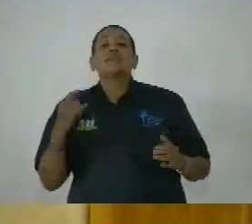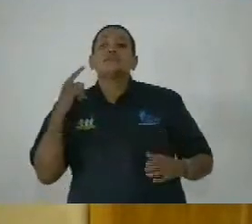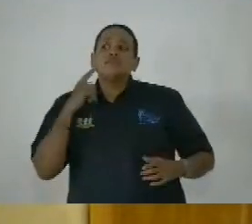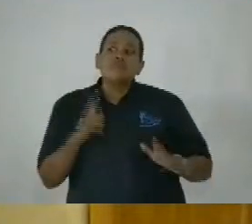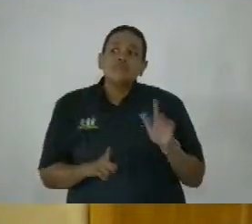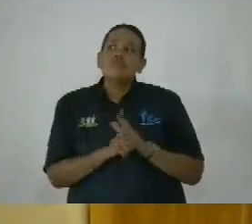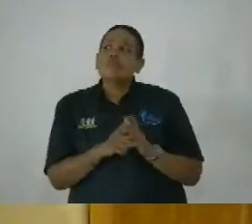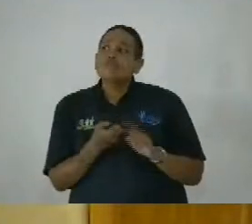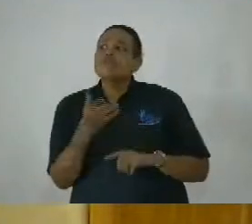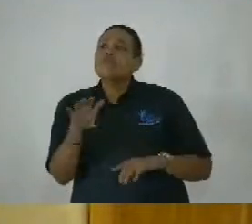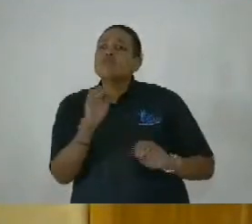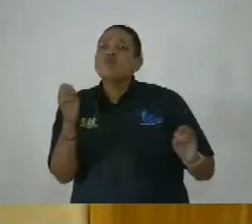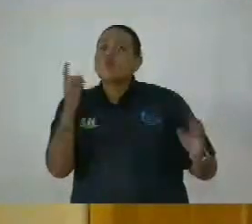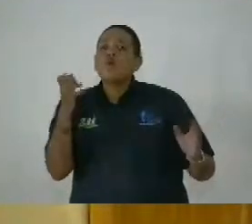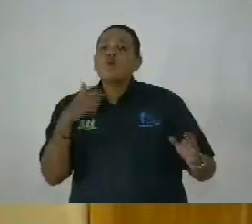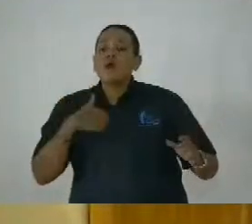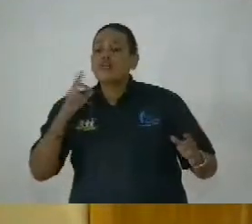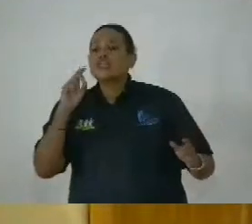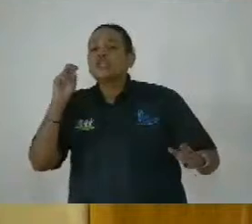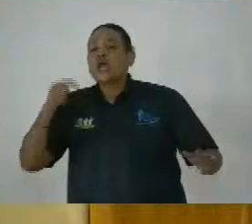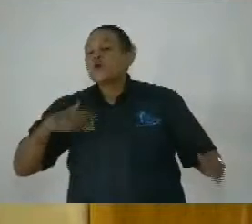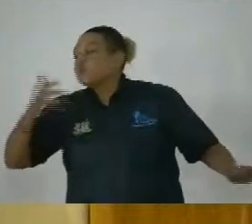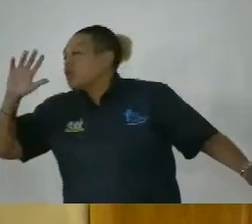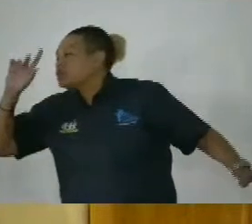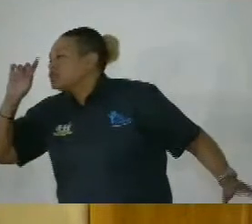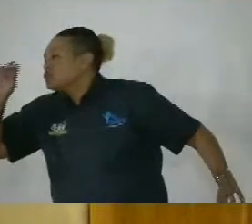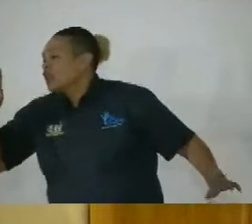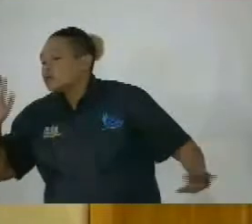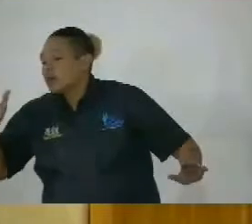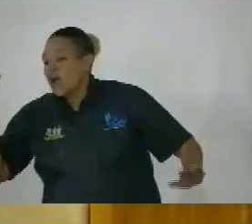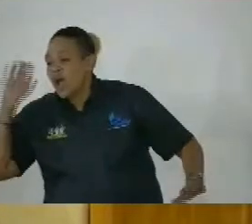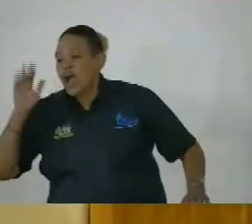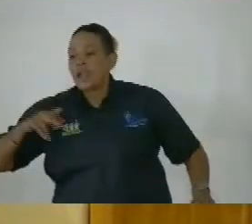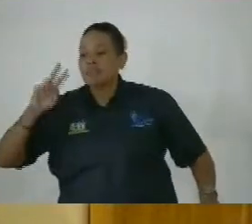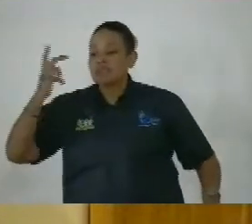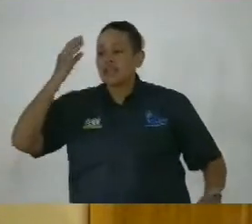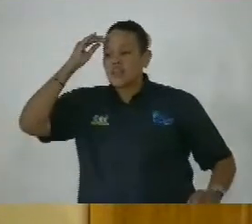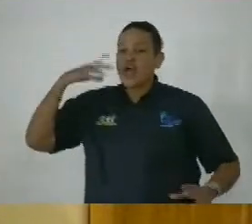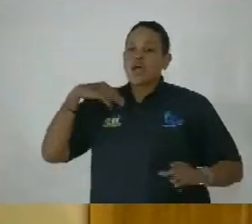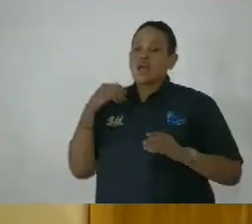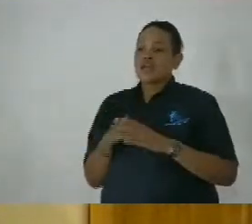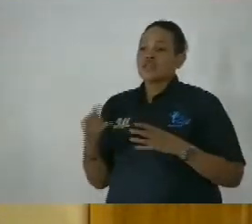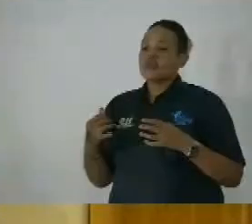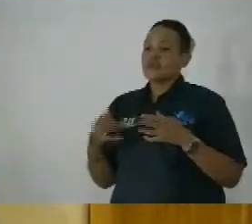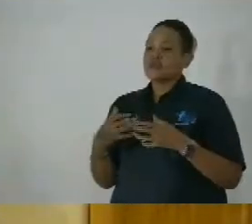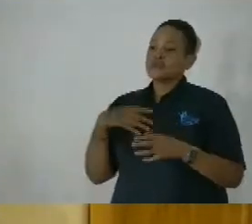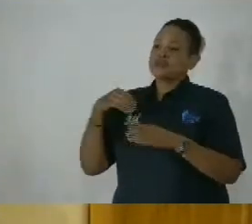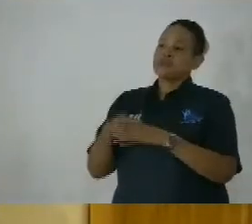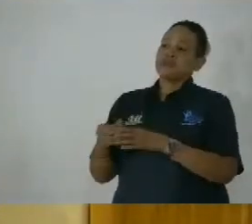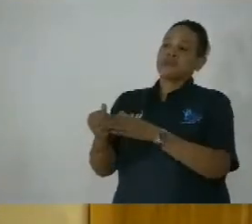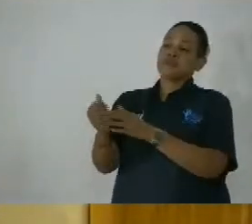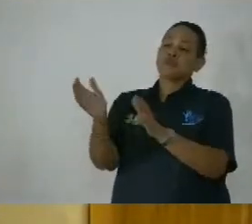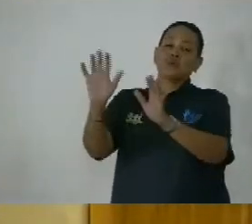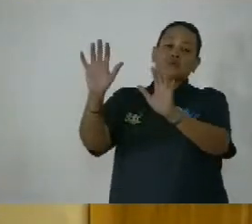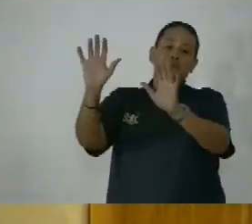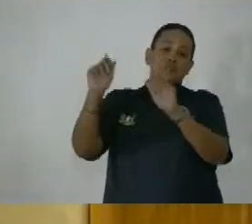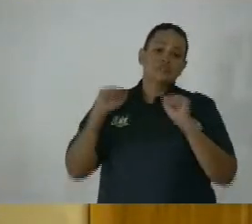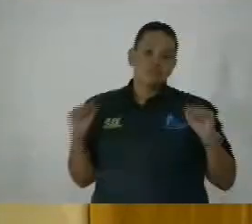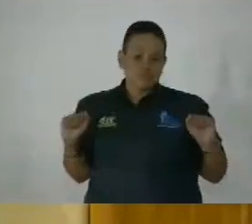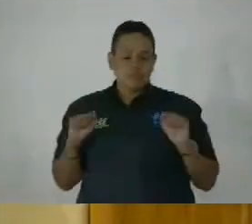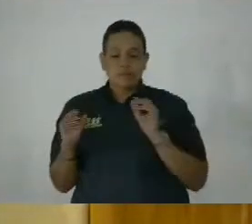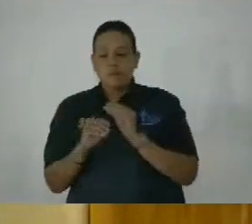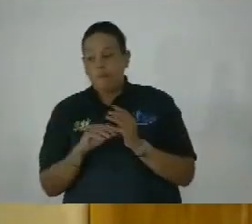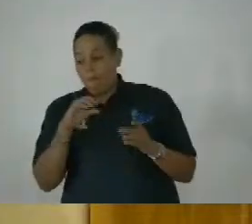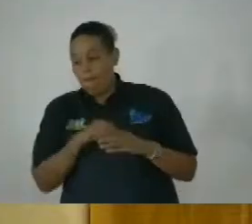of the toughest areas that nobody wants to be done again. Everybody's having second thoughts about assuming leadership of gangs. Part,